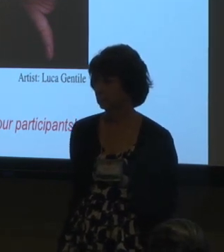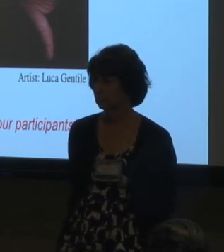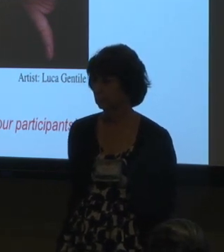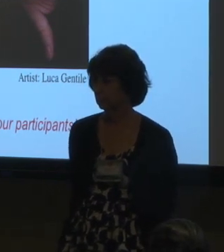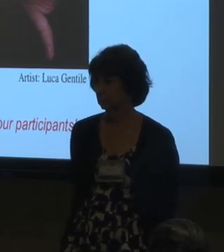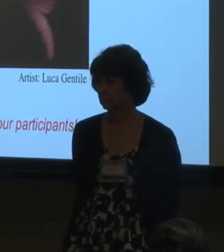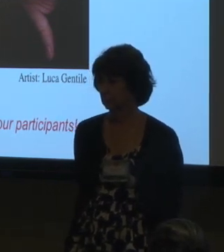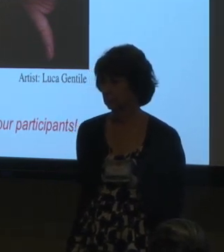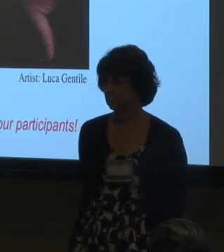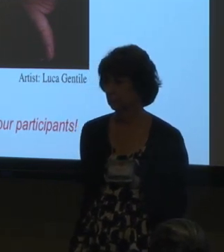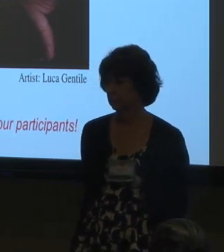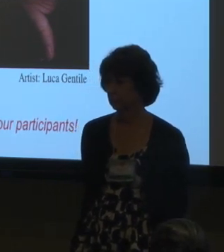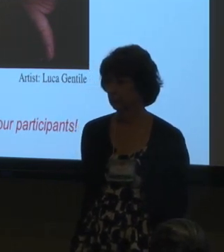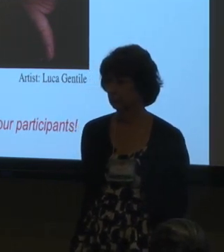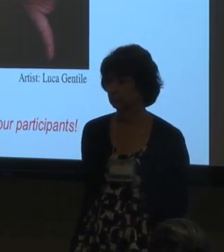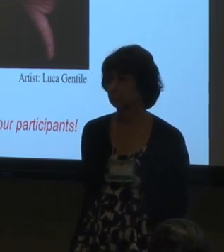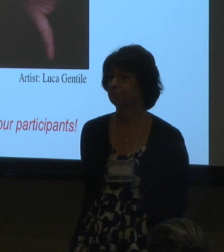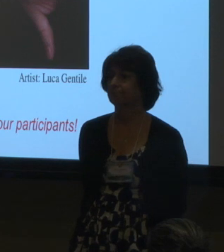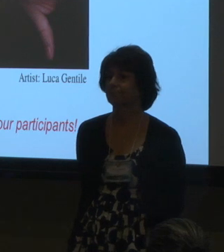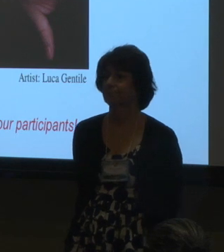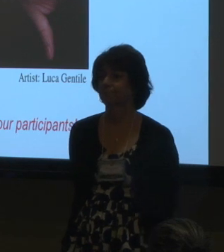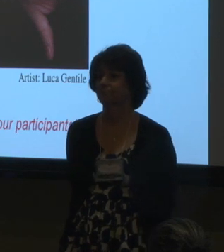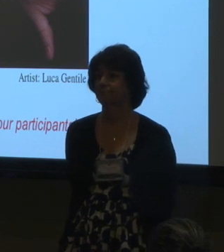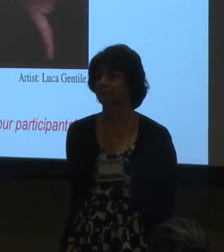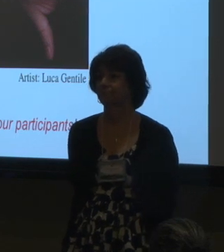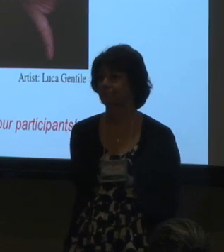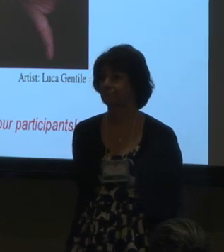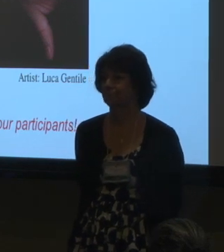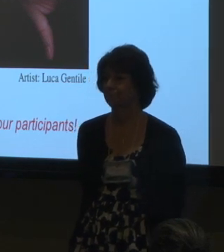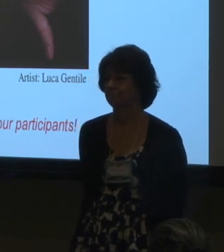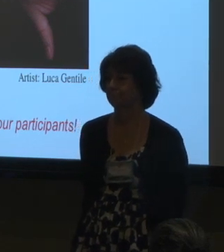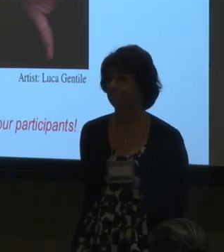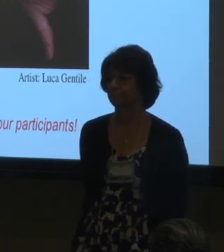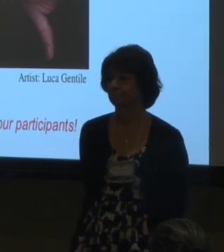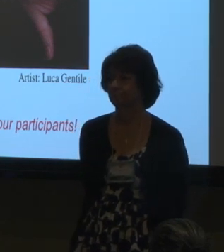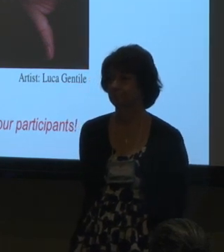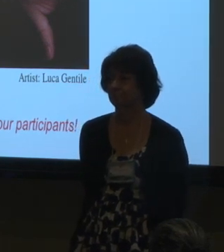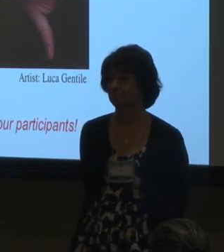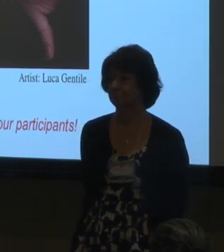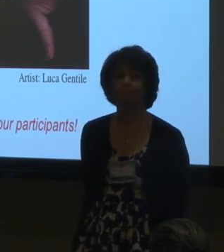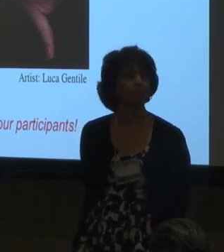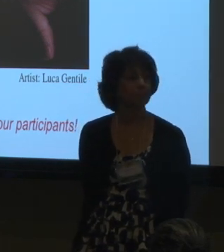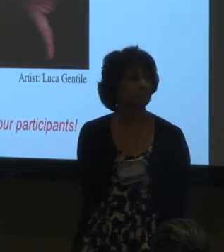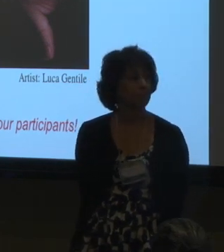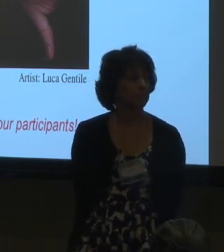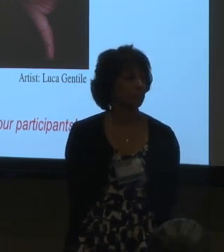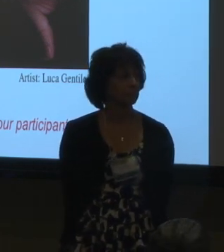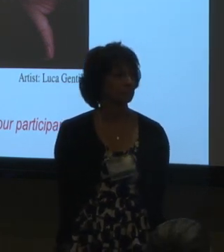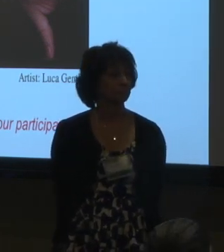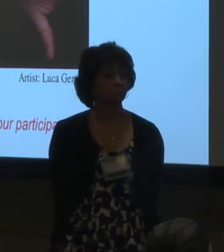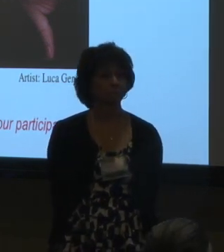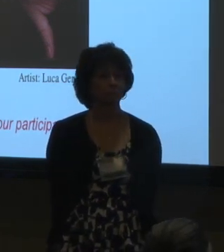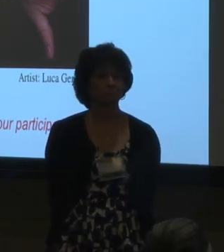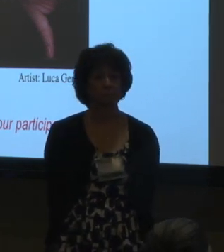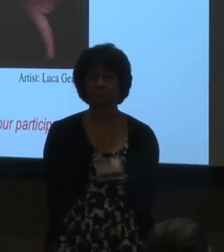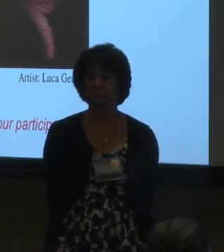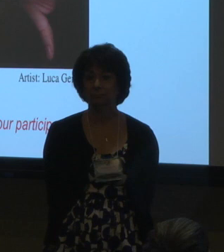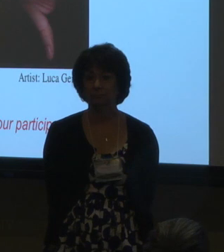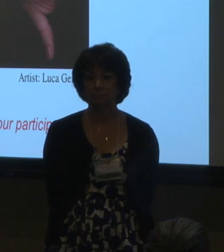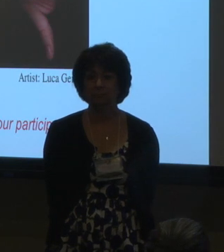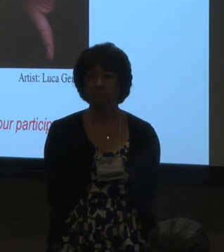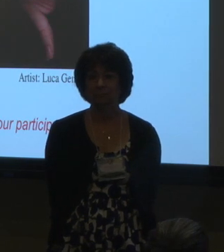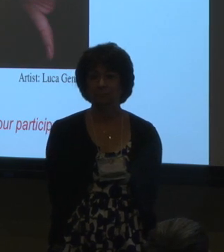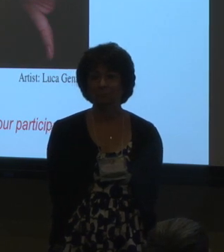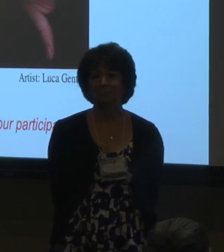one of the main instances of those kind of frontal negativities that at least I'm most familiar with. But yeah. So I'll let Phil or Kathy, do you guys want to add anything?